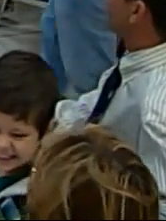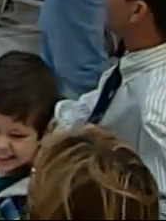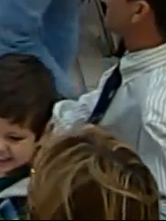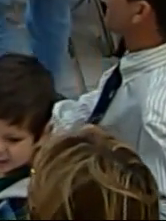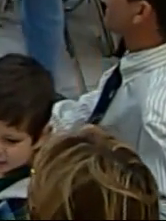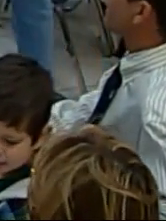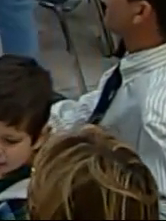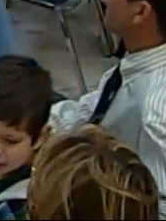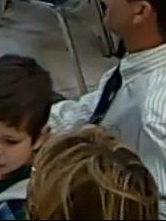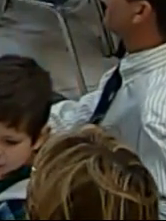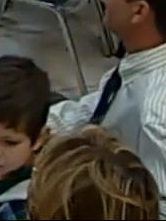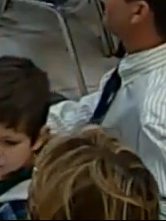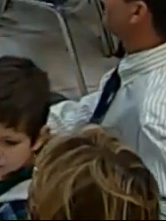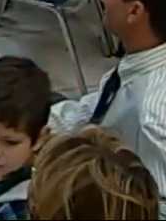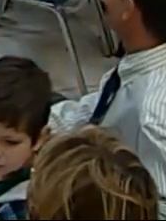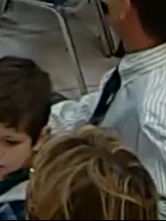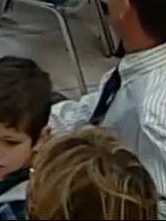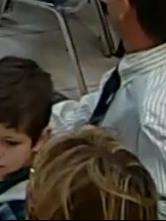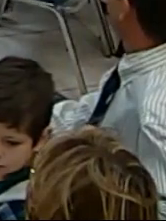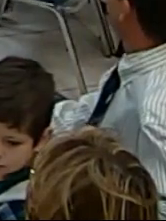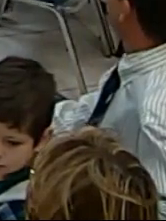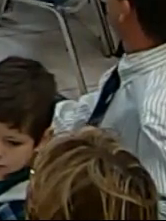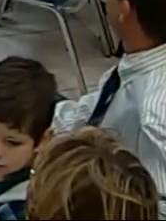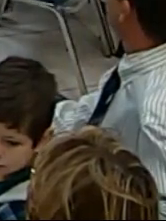Is it that one? All right.